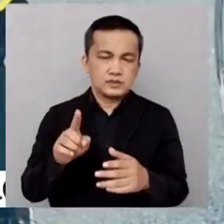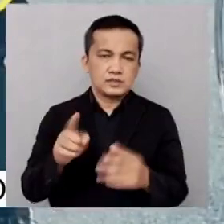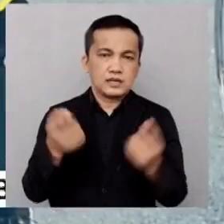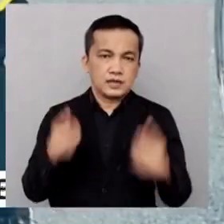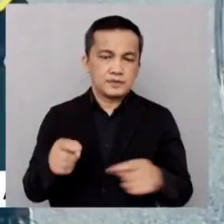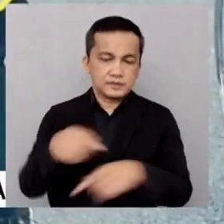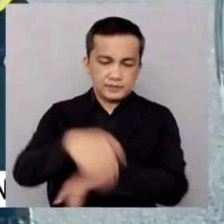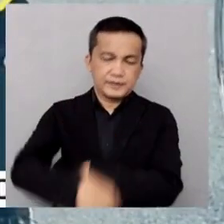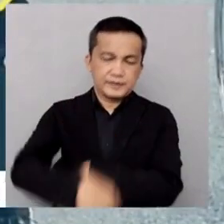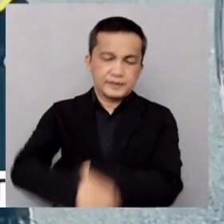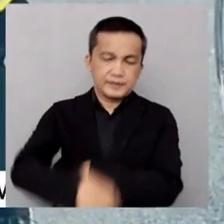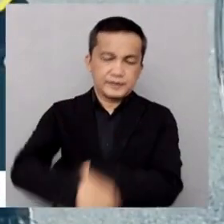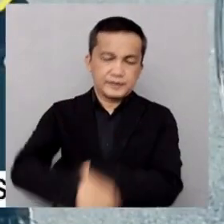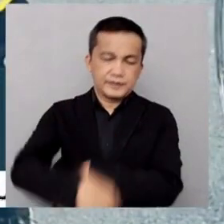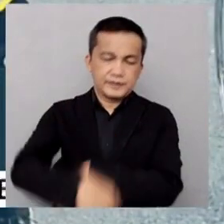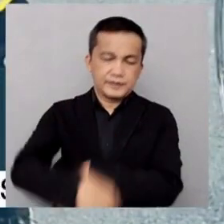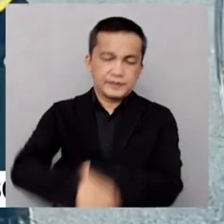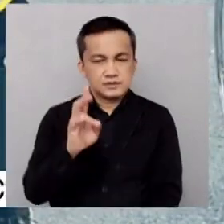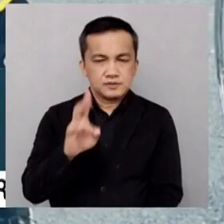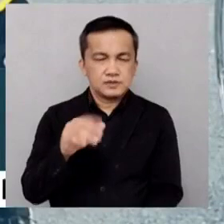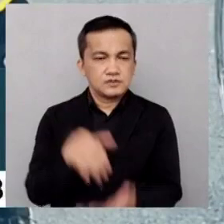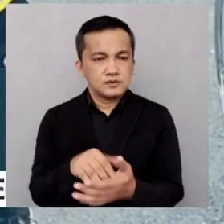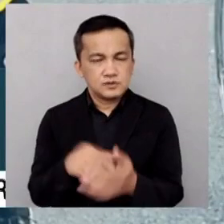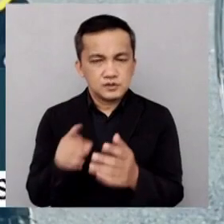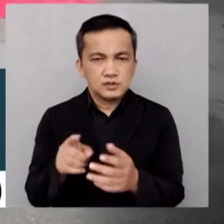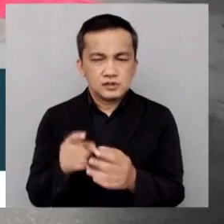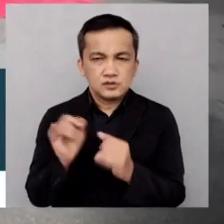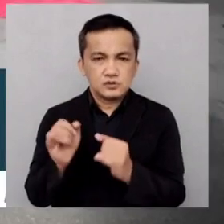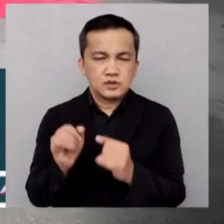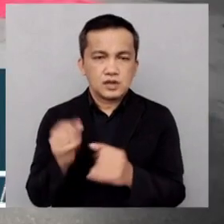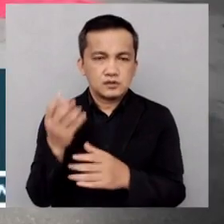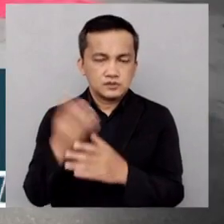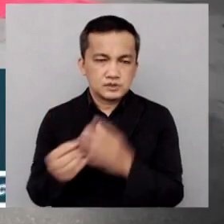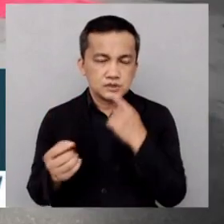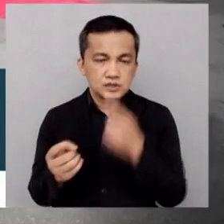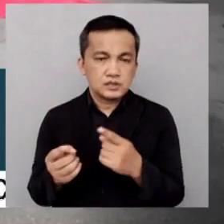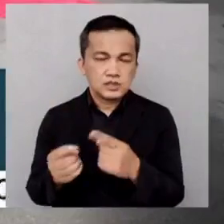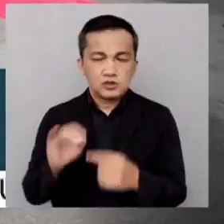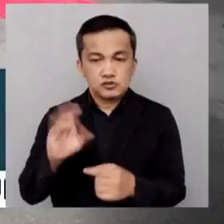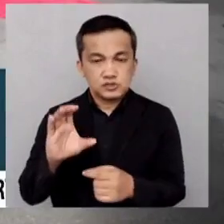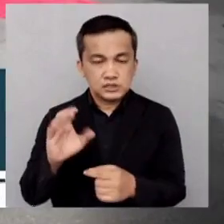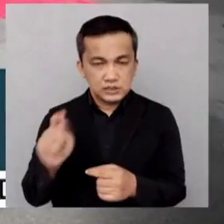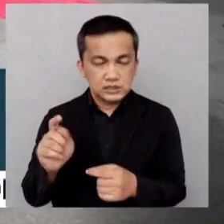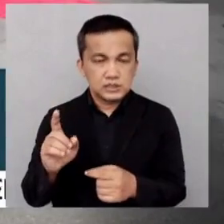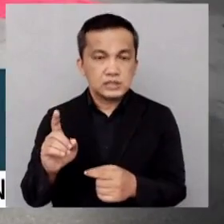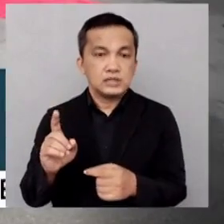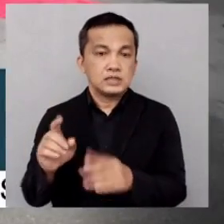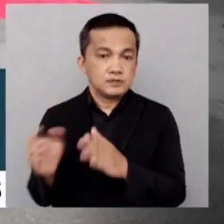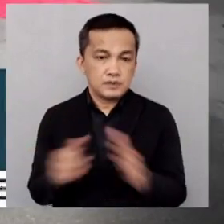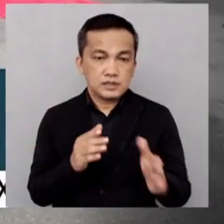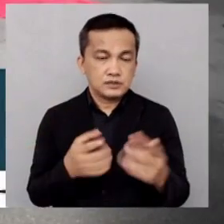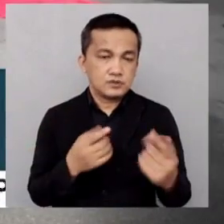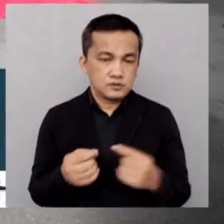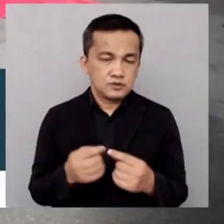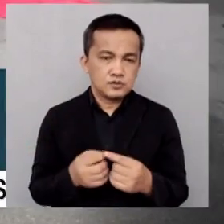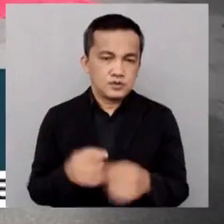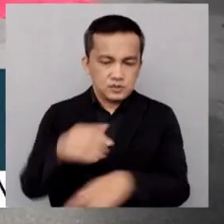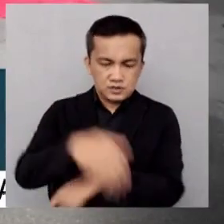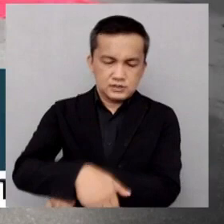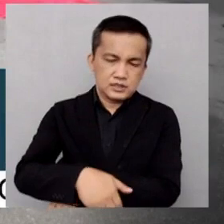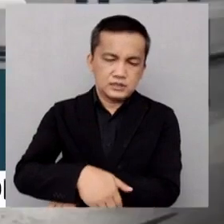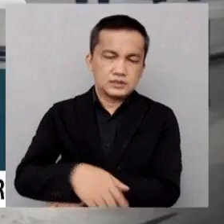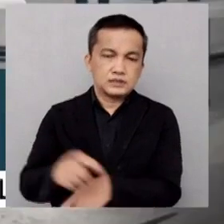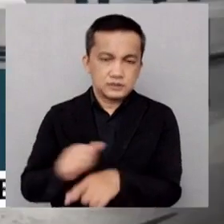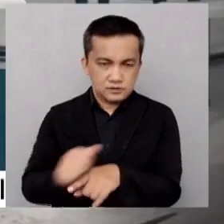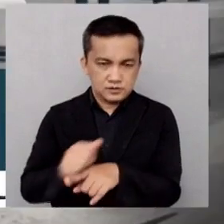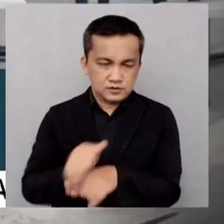Another 120,000 are projected to go missing. This is why the OCD is also planning to conduct a night earthquake drill